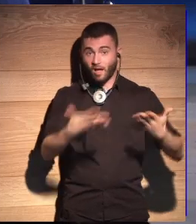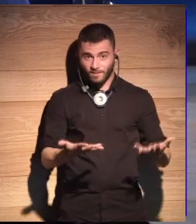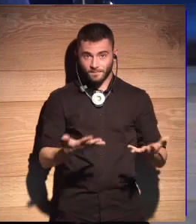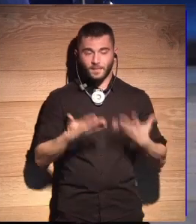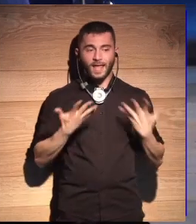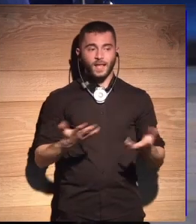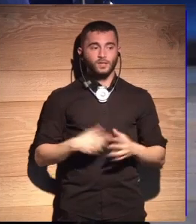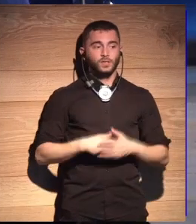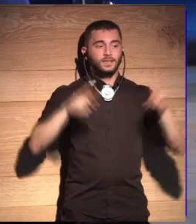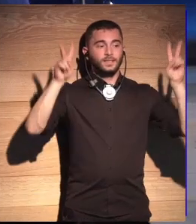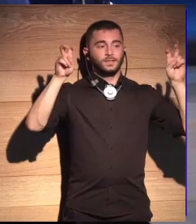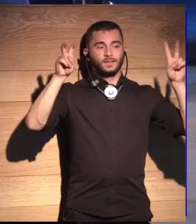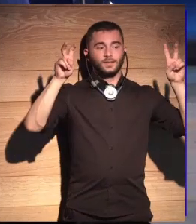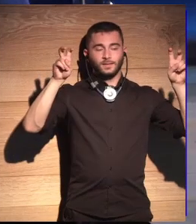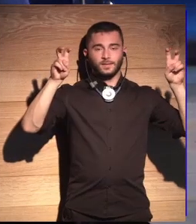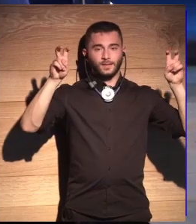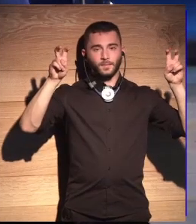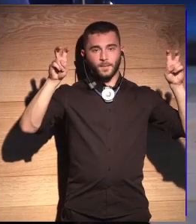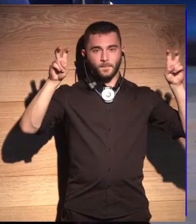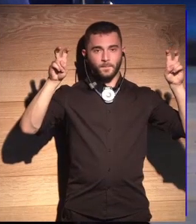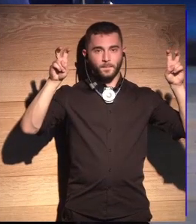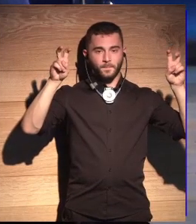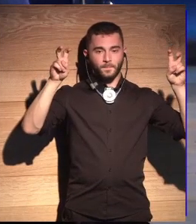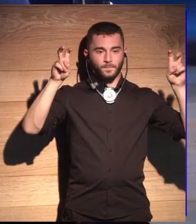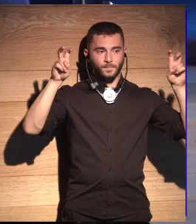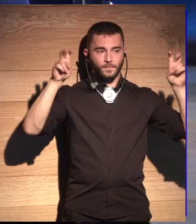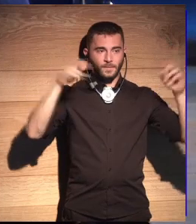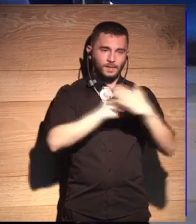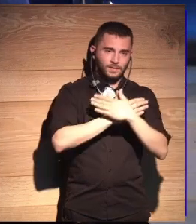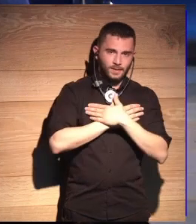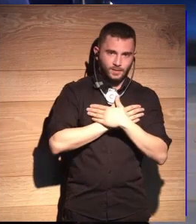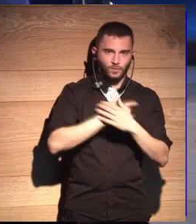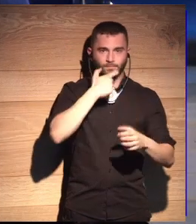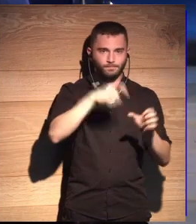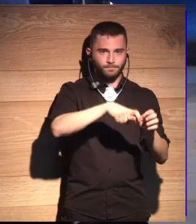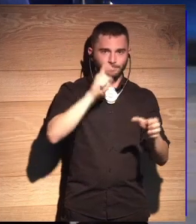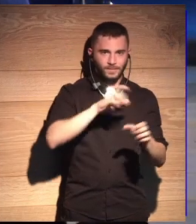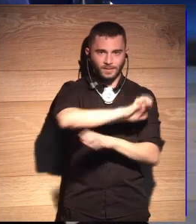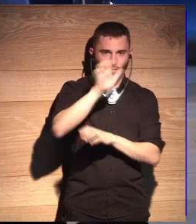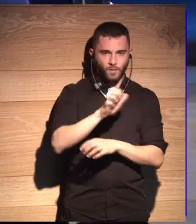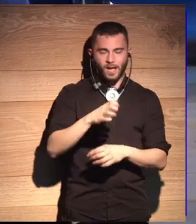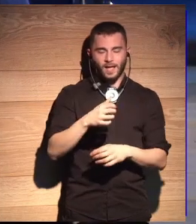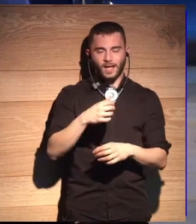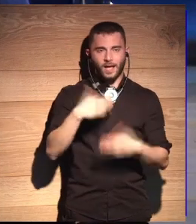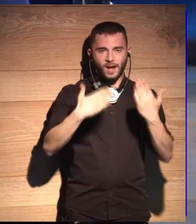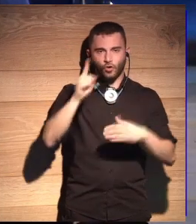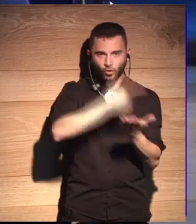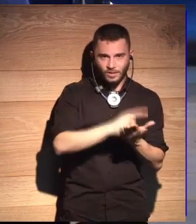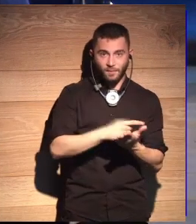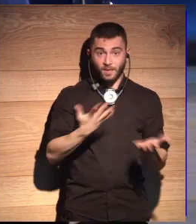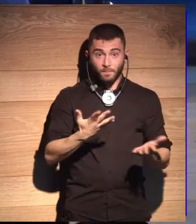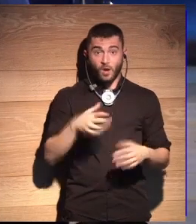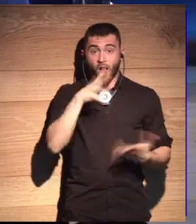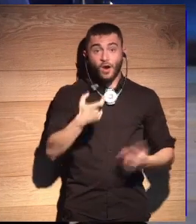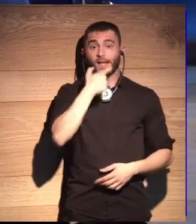question, sorry to bring it back to Brexit again, but the whole question around this is now in Britain has come back to